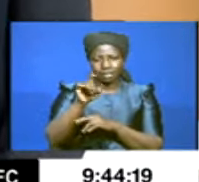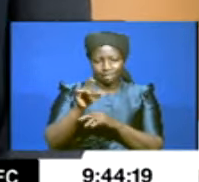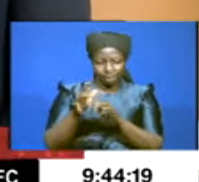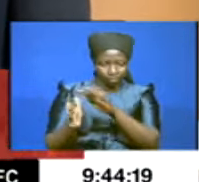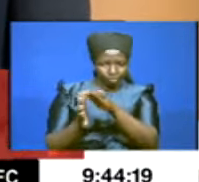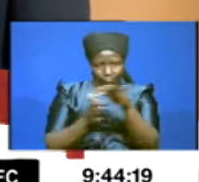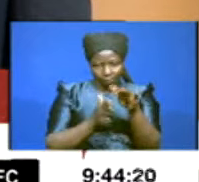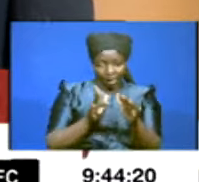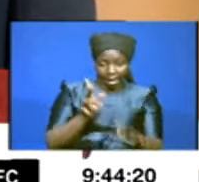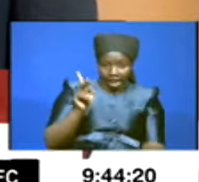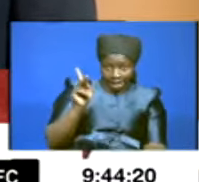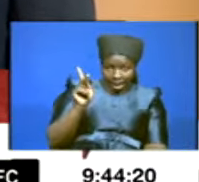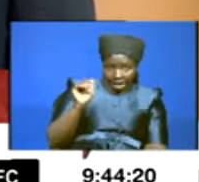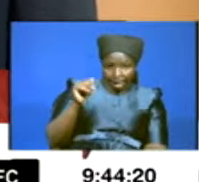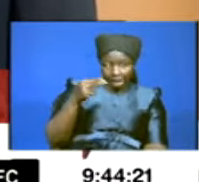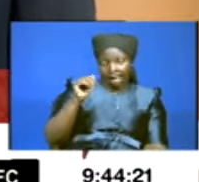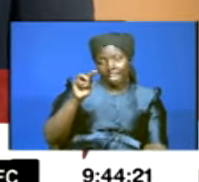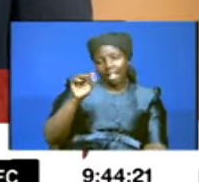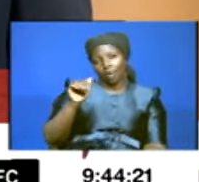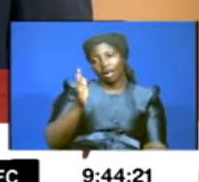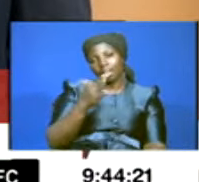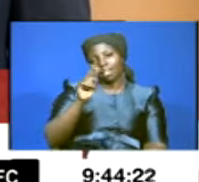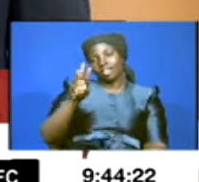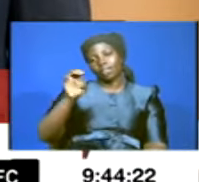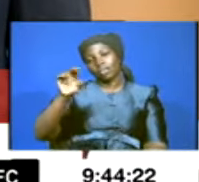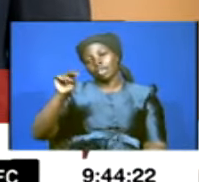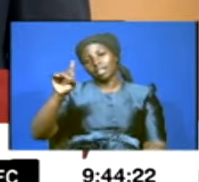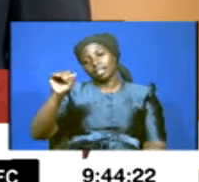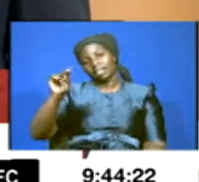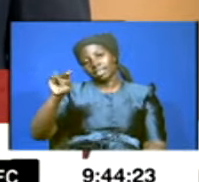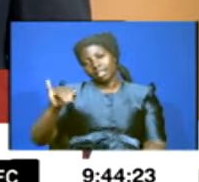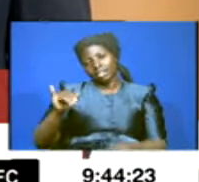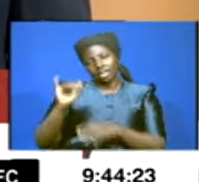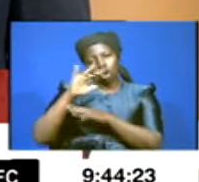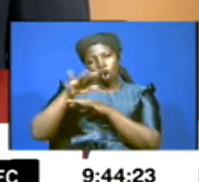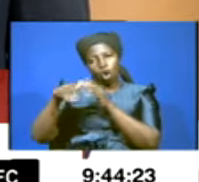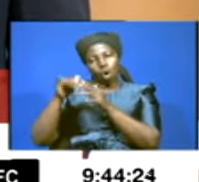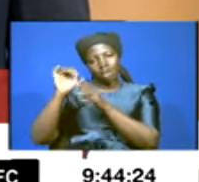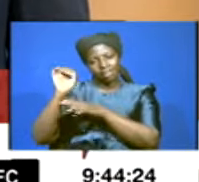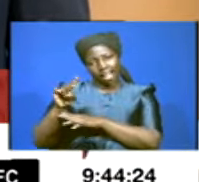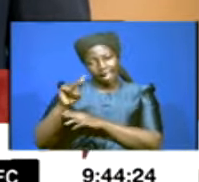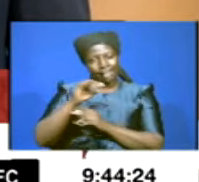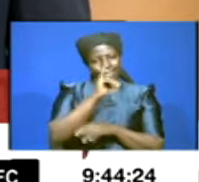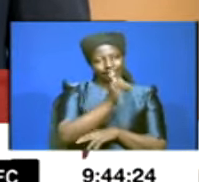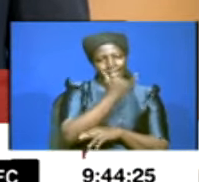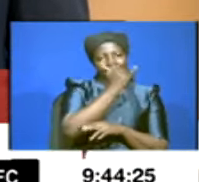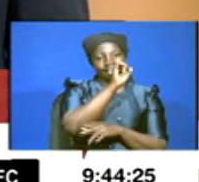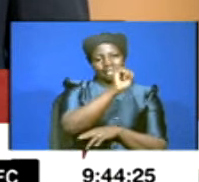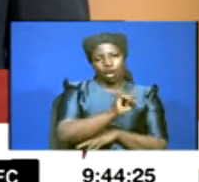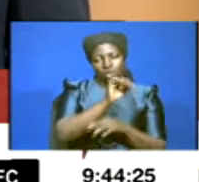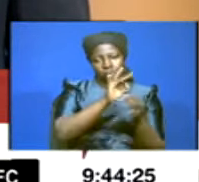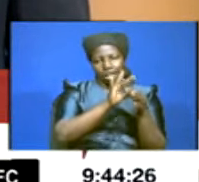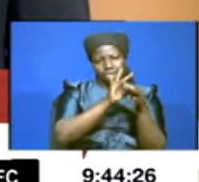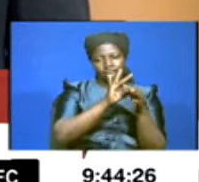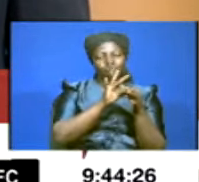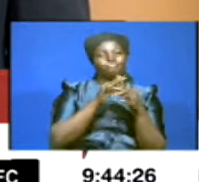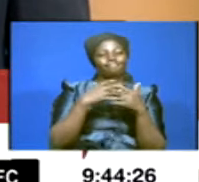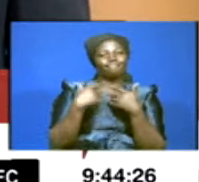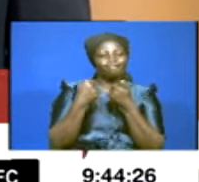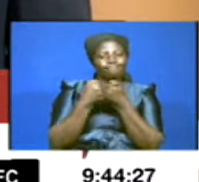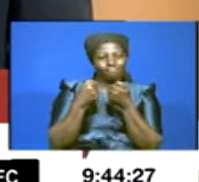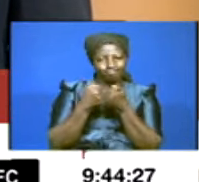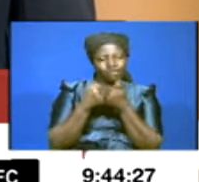Kahawa Wendani All-Stars and Isili South United booked their place in the quarterfinals of the ongoing Kothbiro